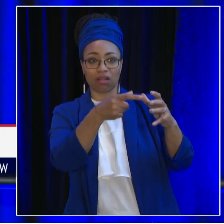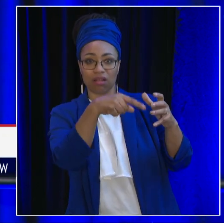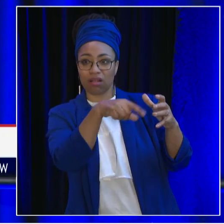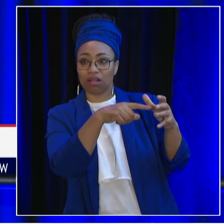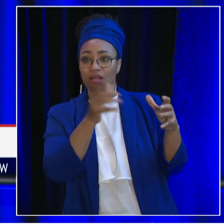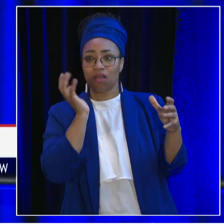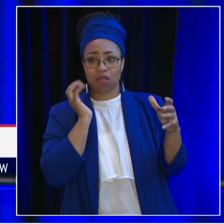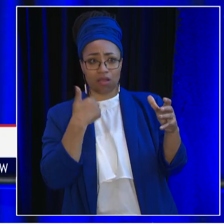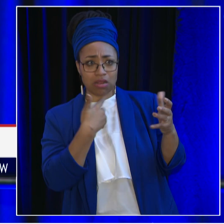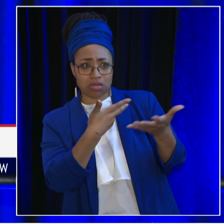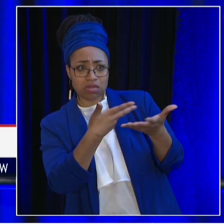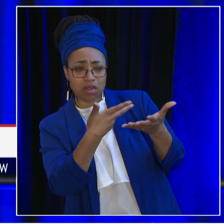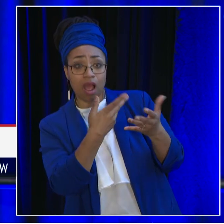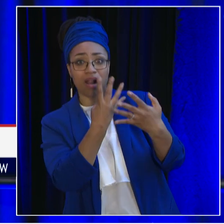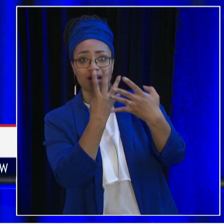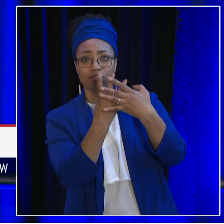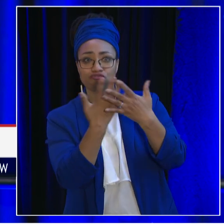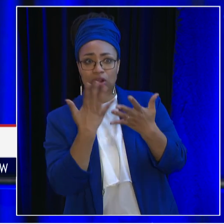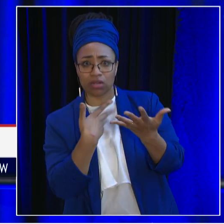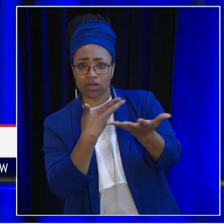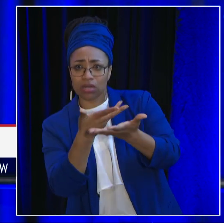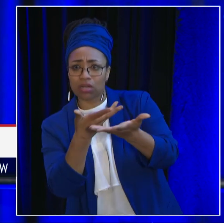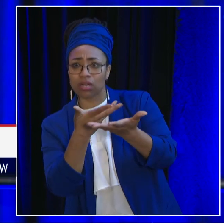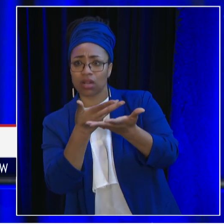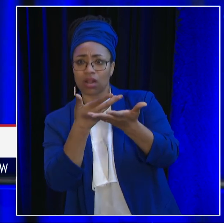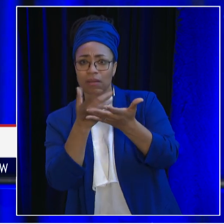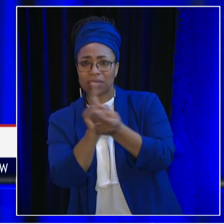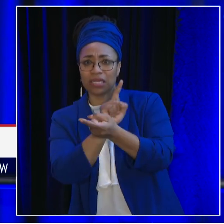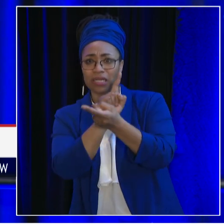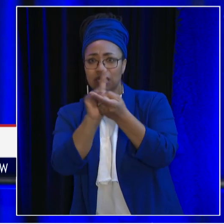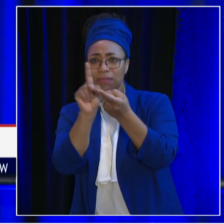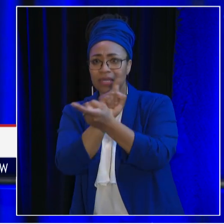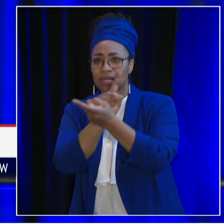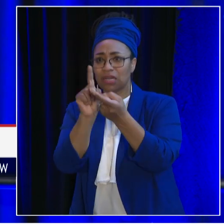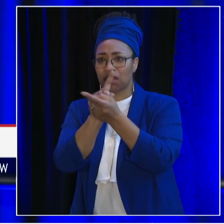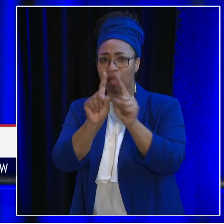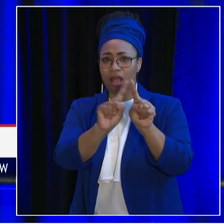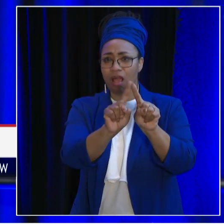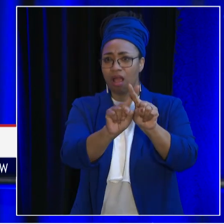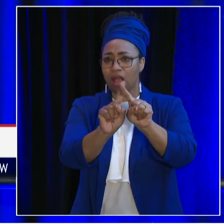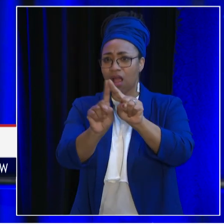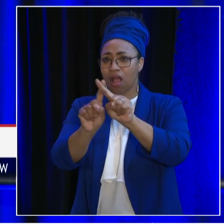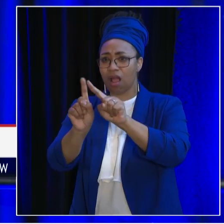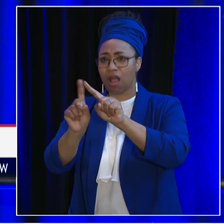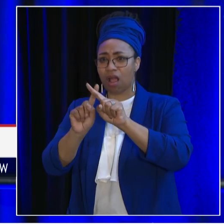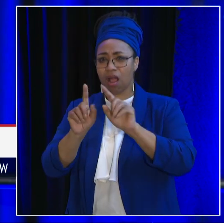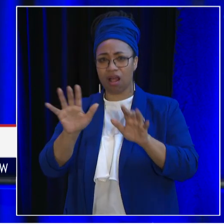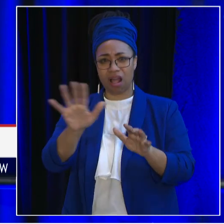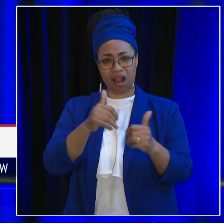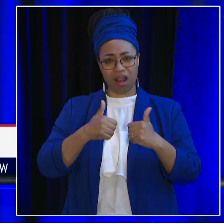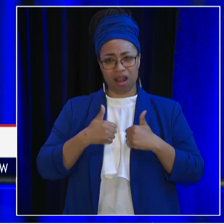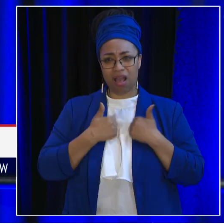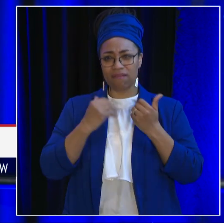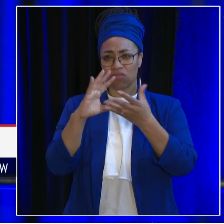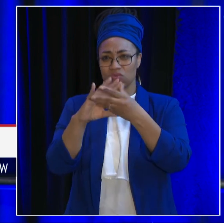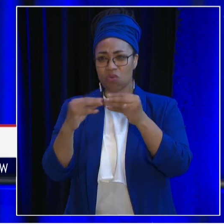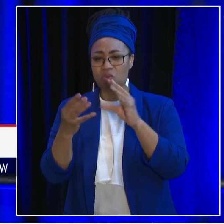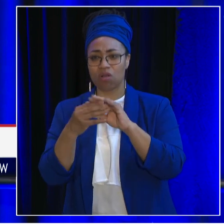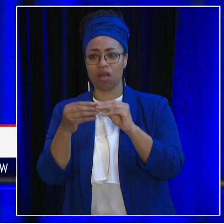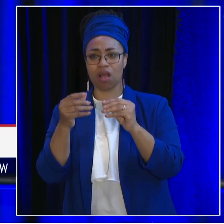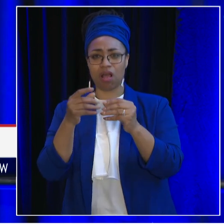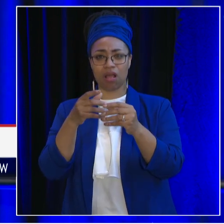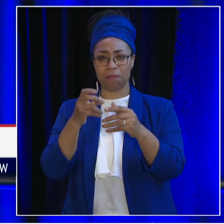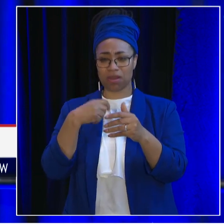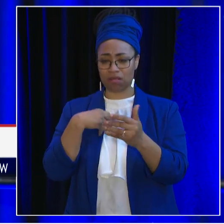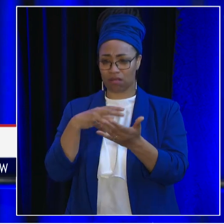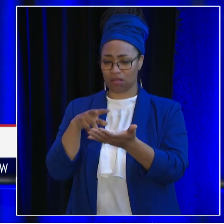people who, when I'd meet with them and learn about their lives, you judge books by their cover, and I would meet them and not assume